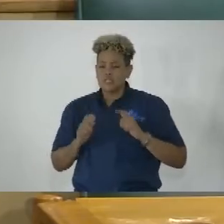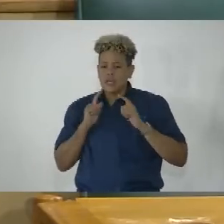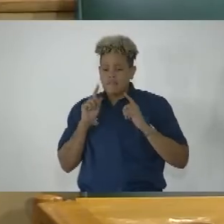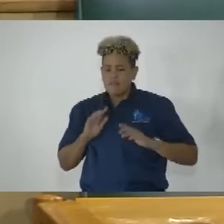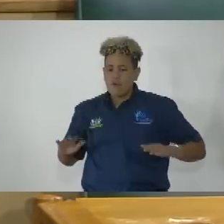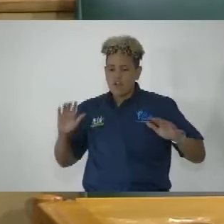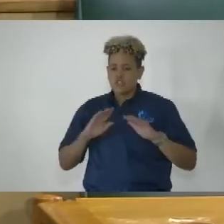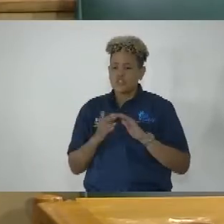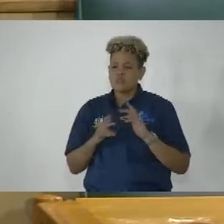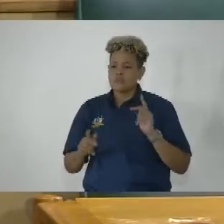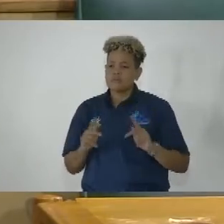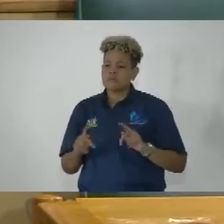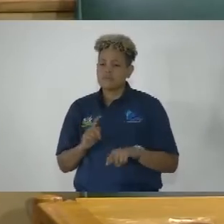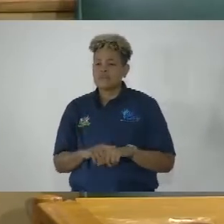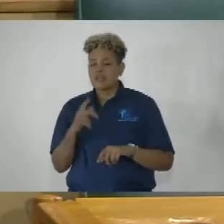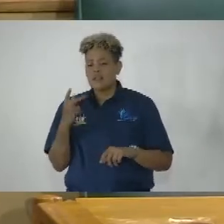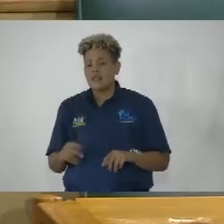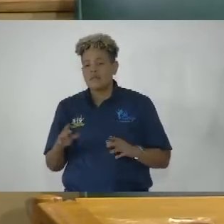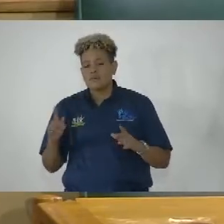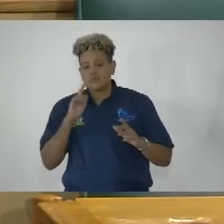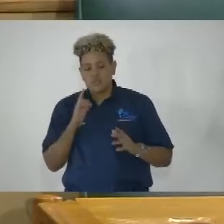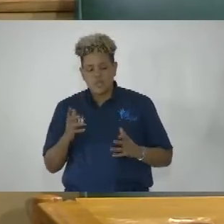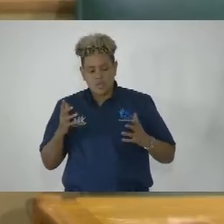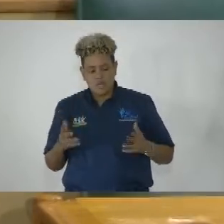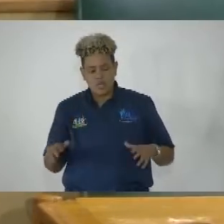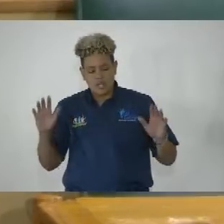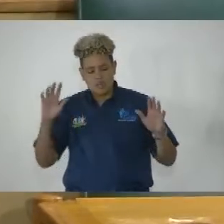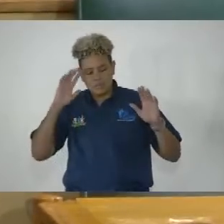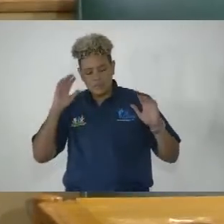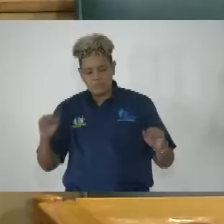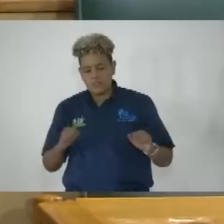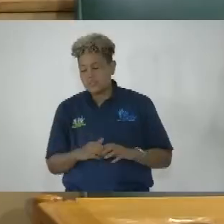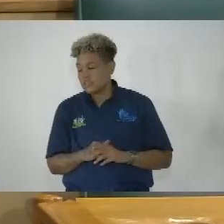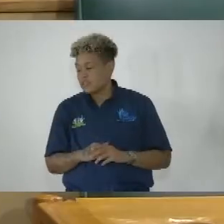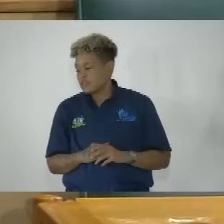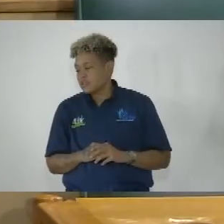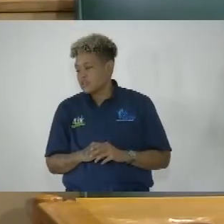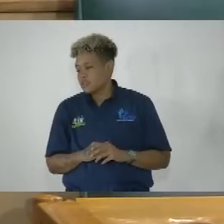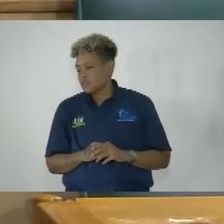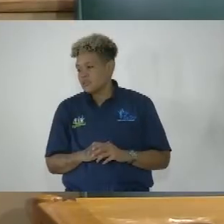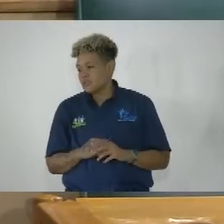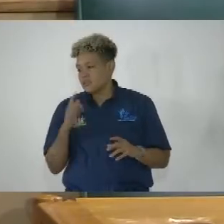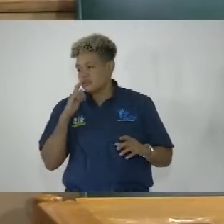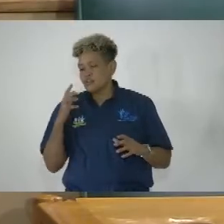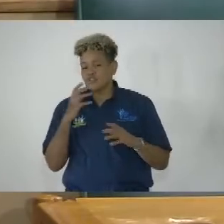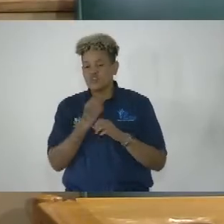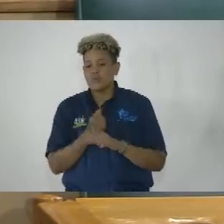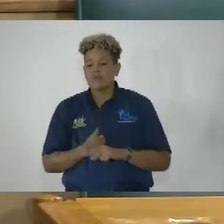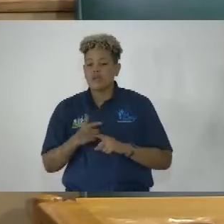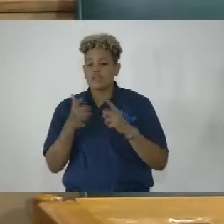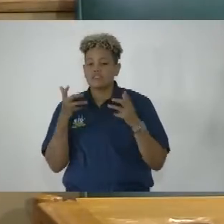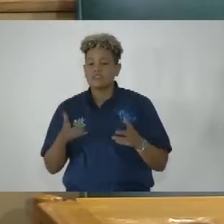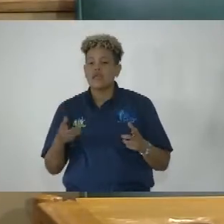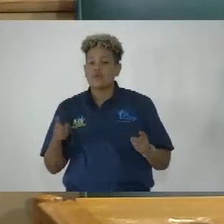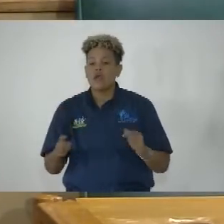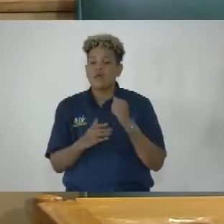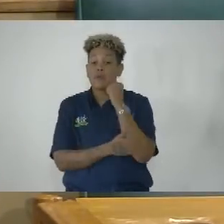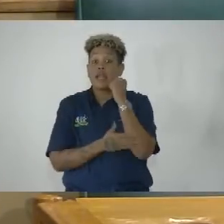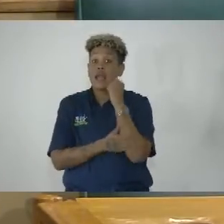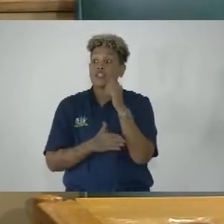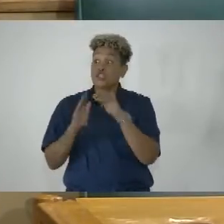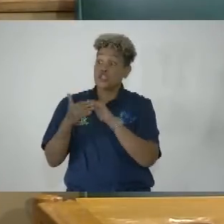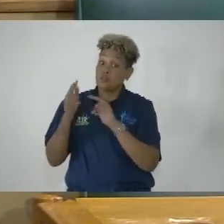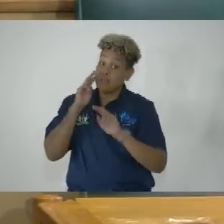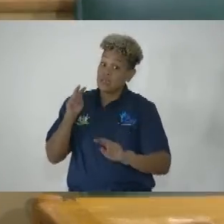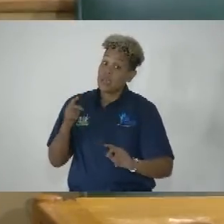Jamaicans. So in conclusion, Mr. President, to summarize the state of our nation presently, and